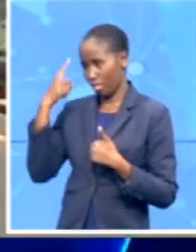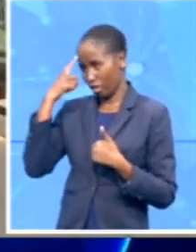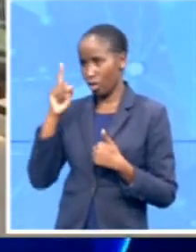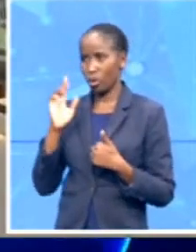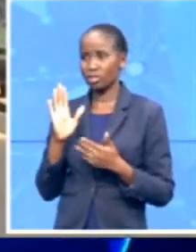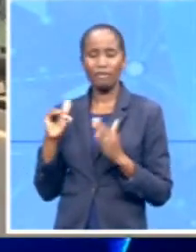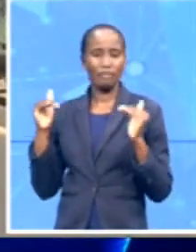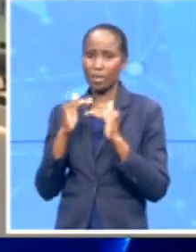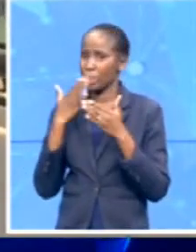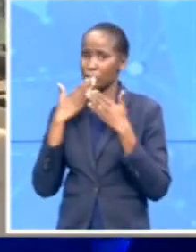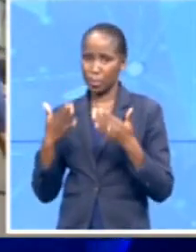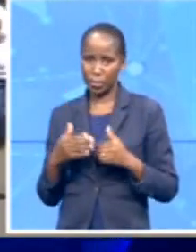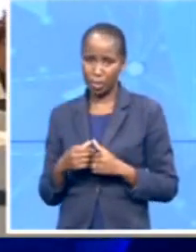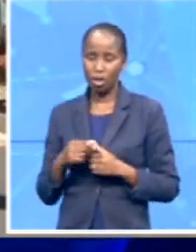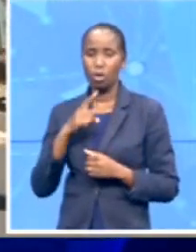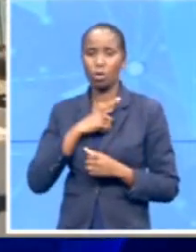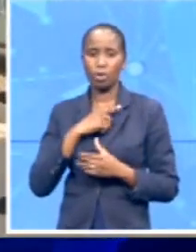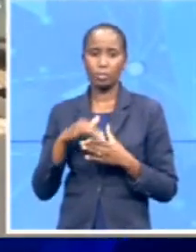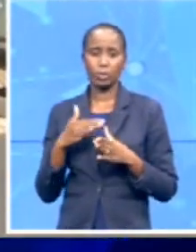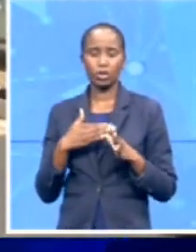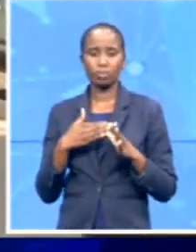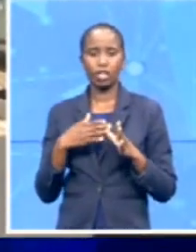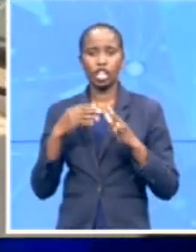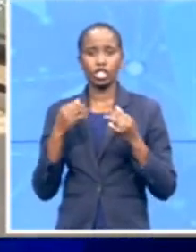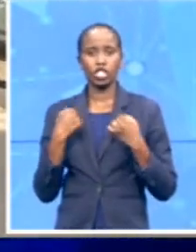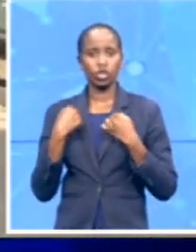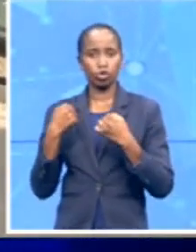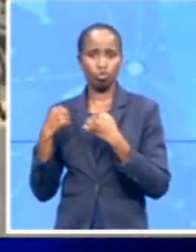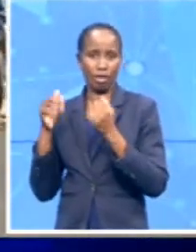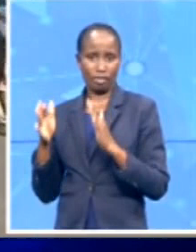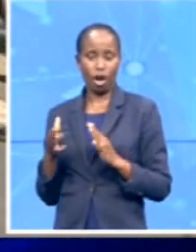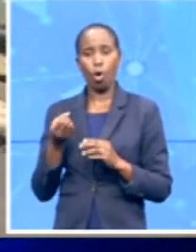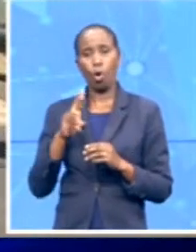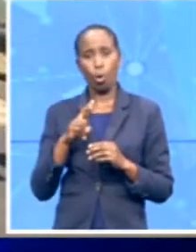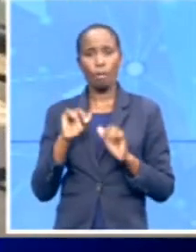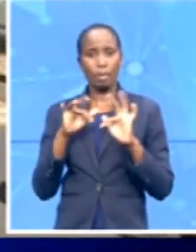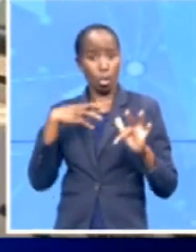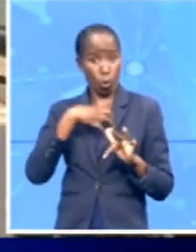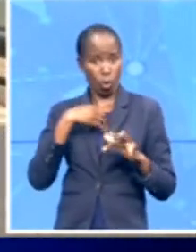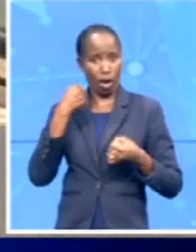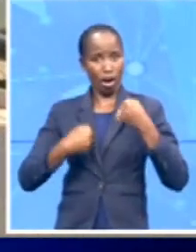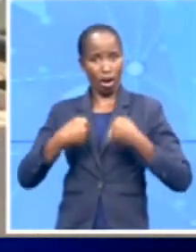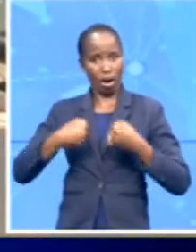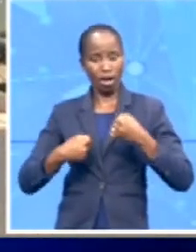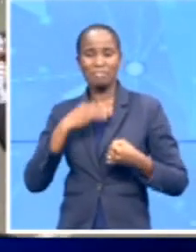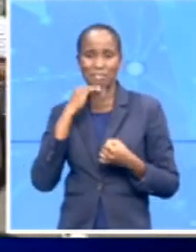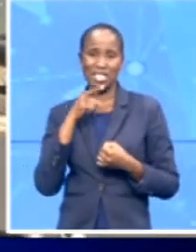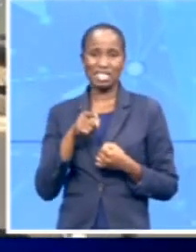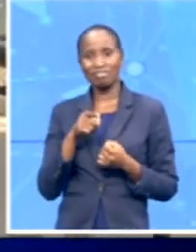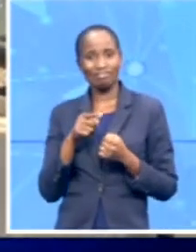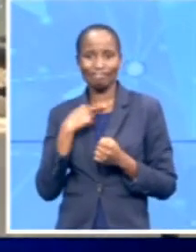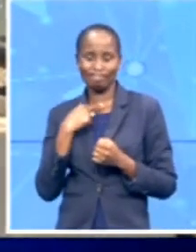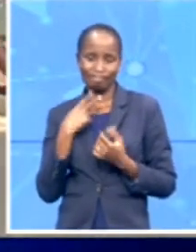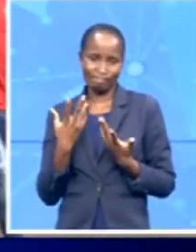and the car owners are the one that really carries the blunt, because this thing is not just the money. There are so